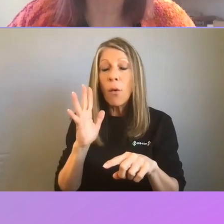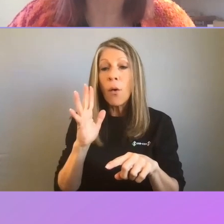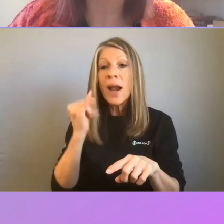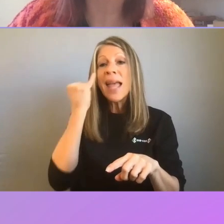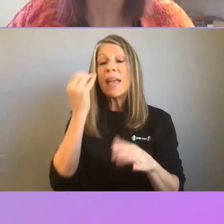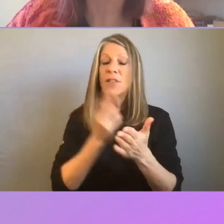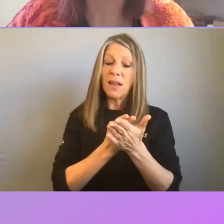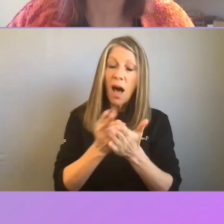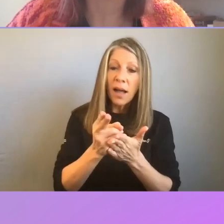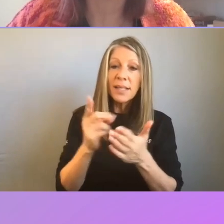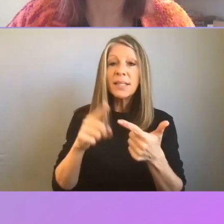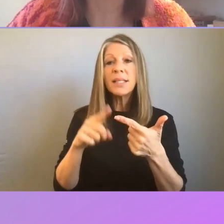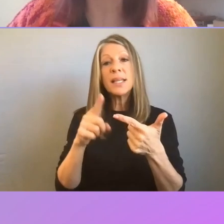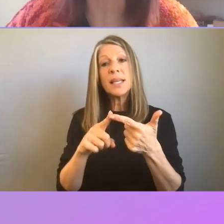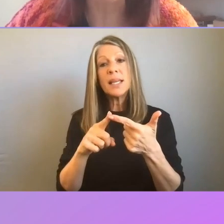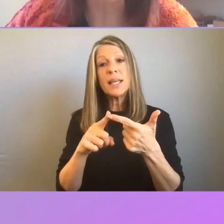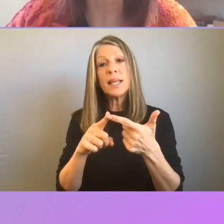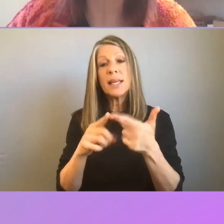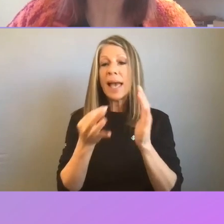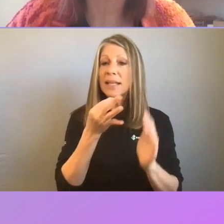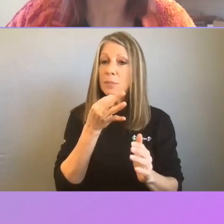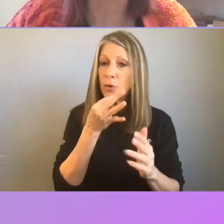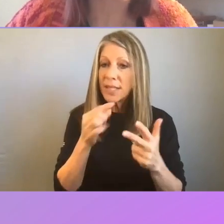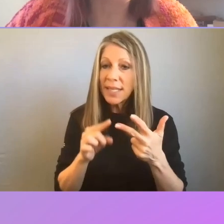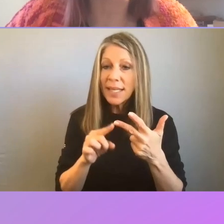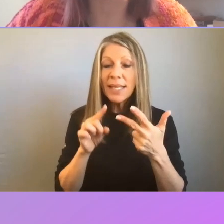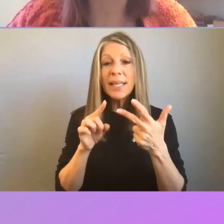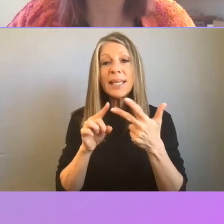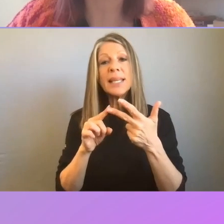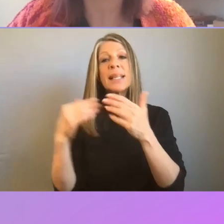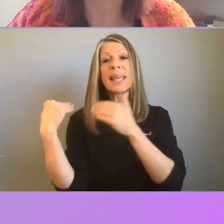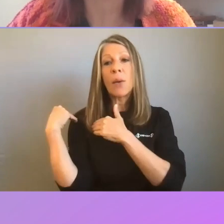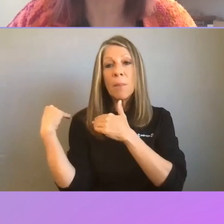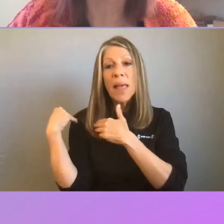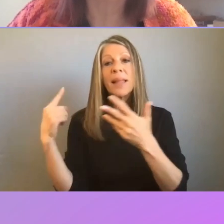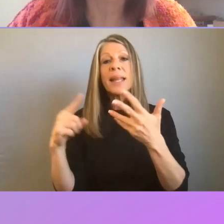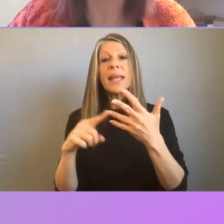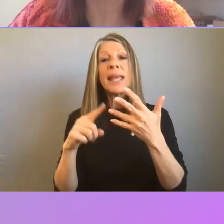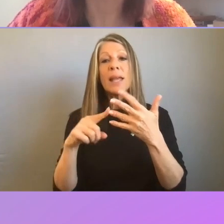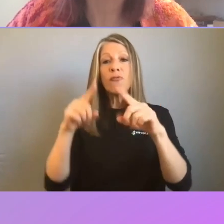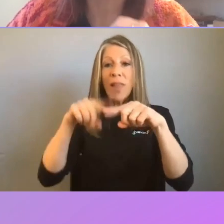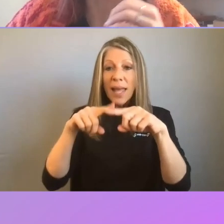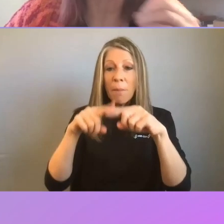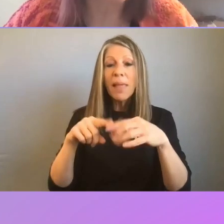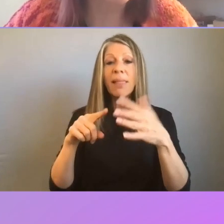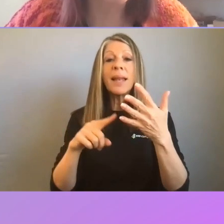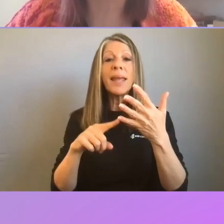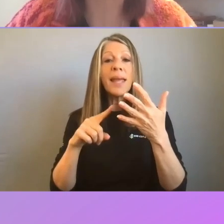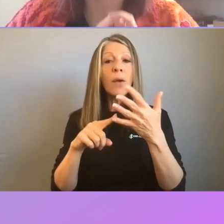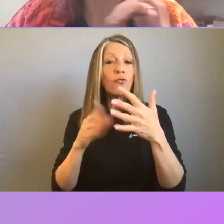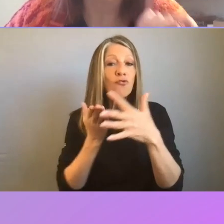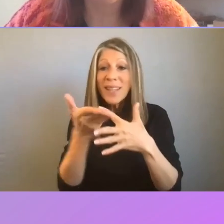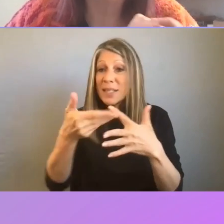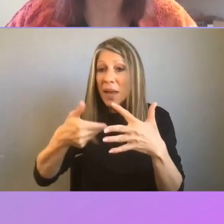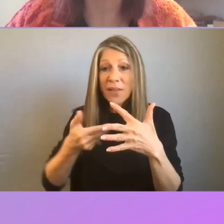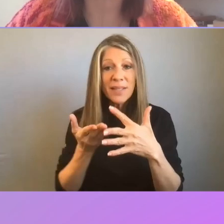be honesty or expertise or accountability or reliability or